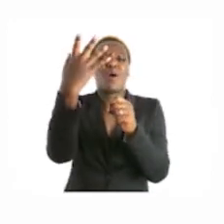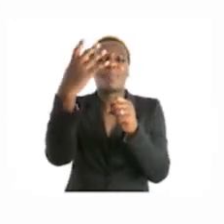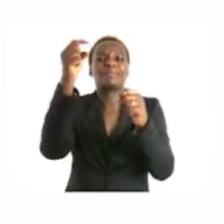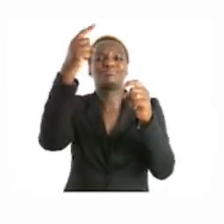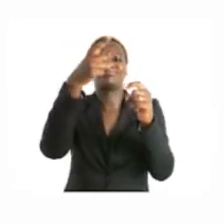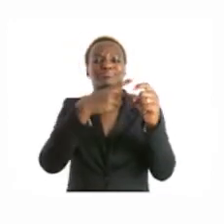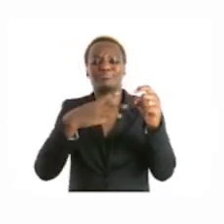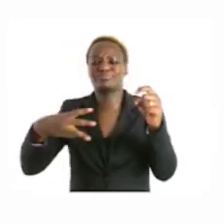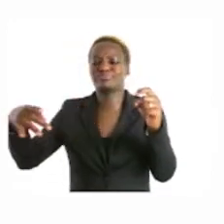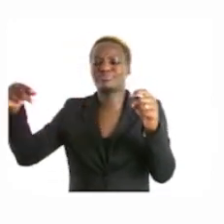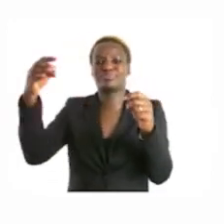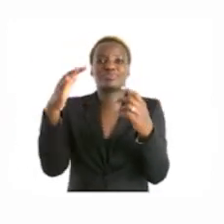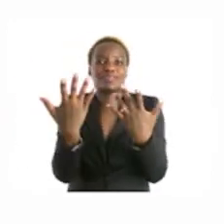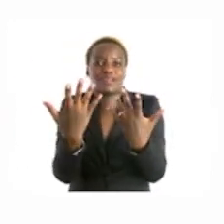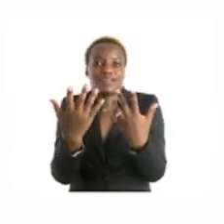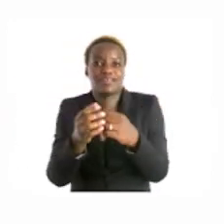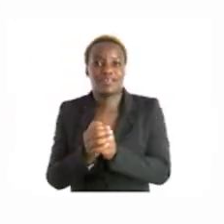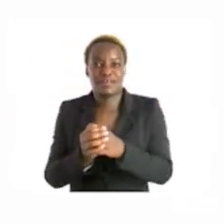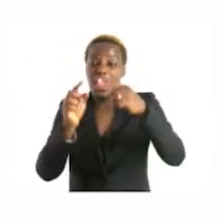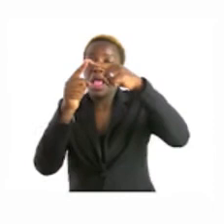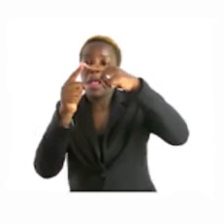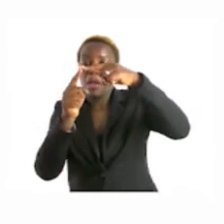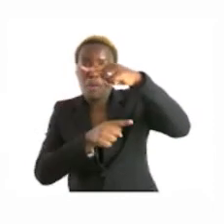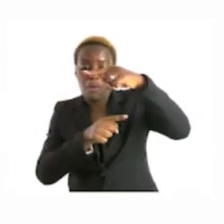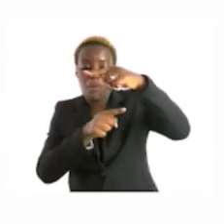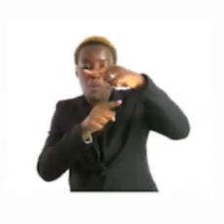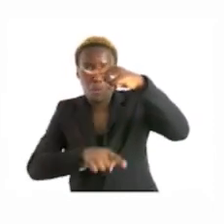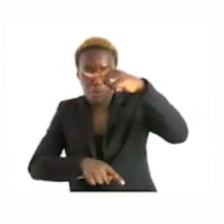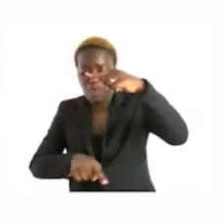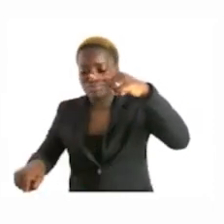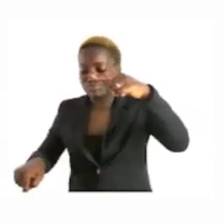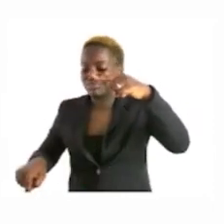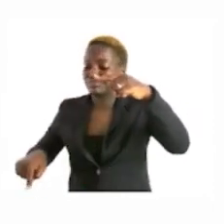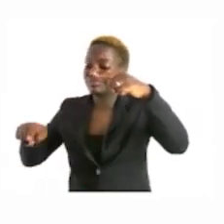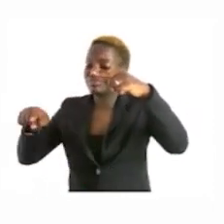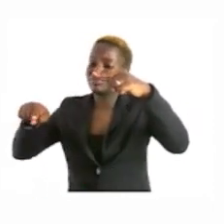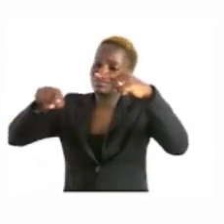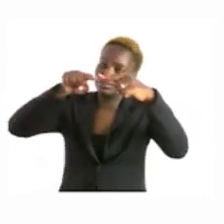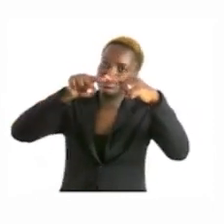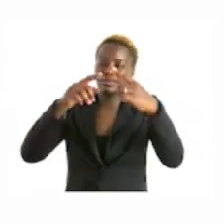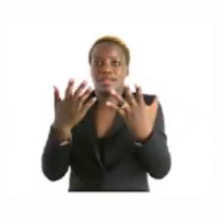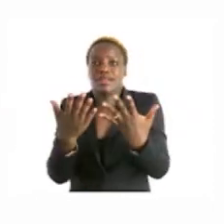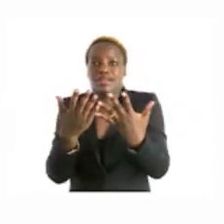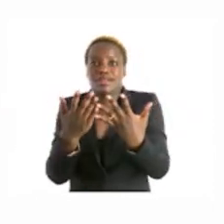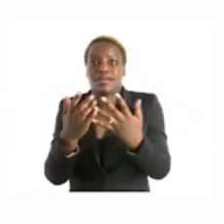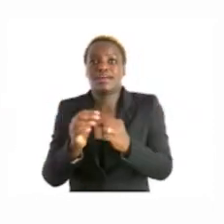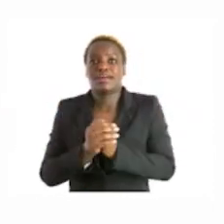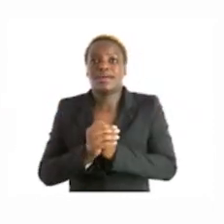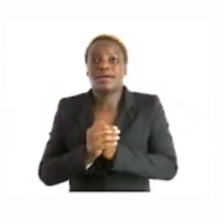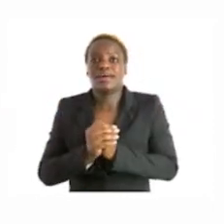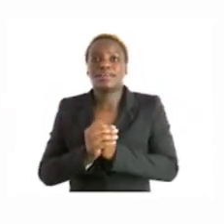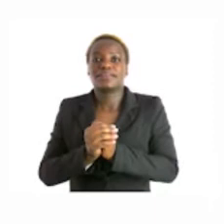lines are actually the ones that you can divide in the middle. It means the line that you draw in the middle of the